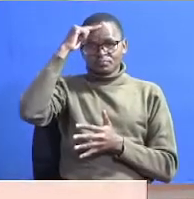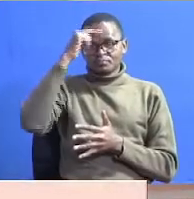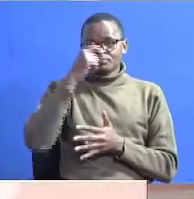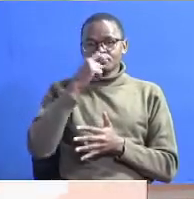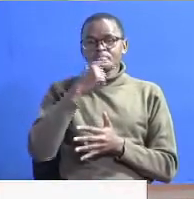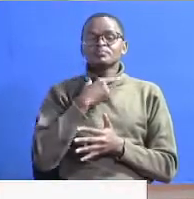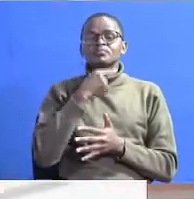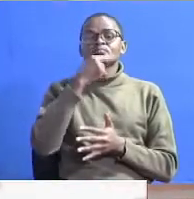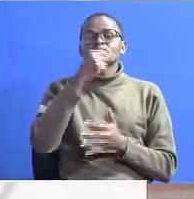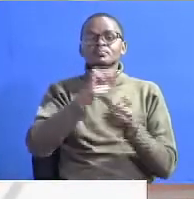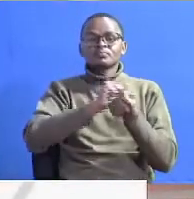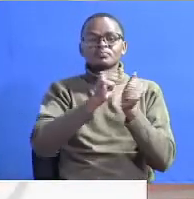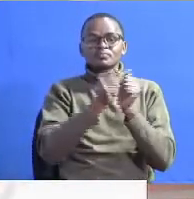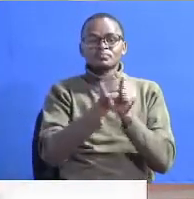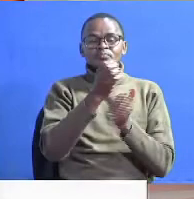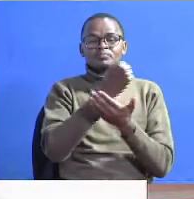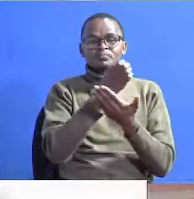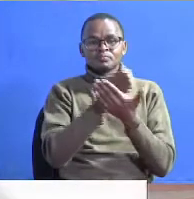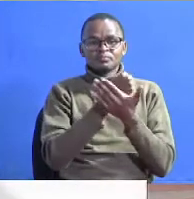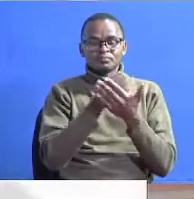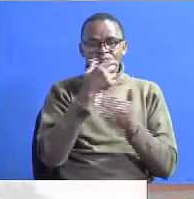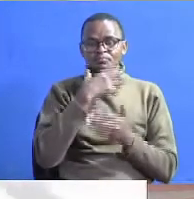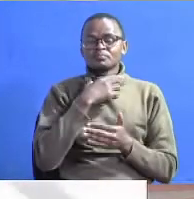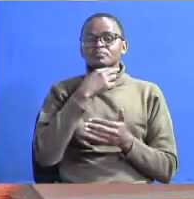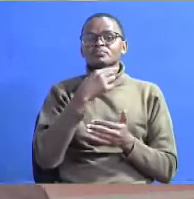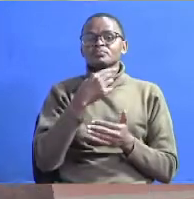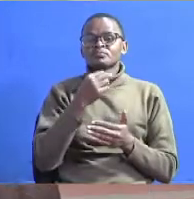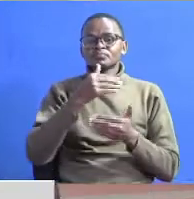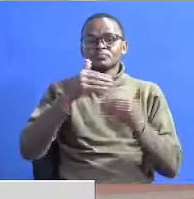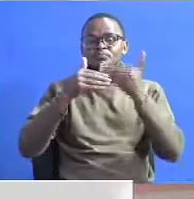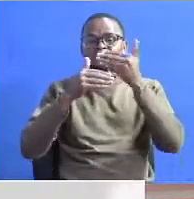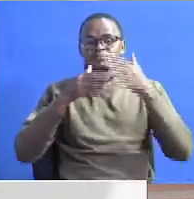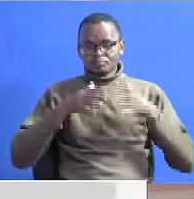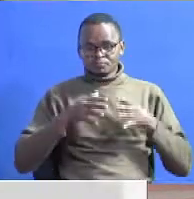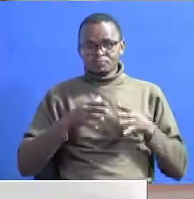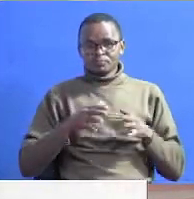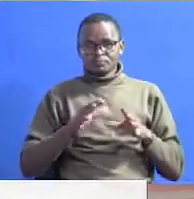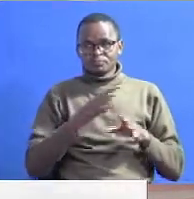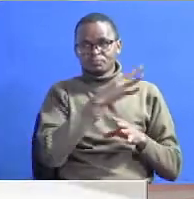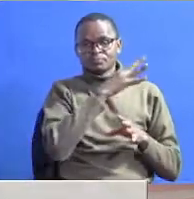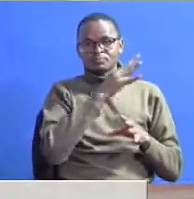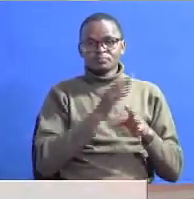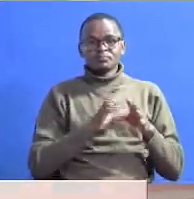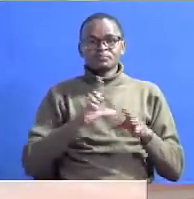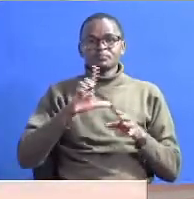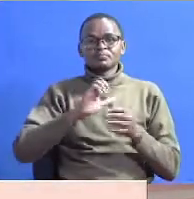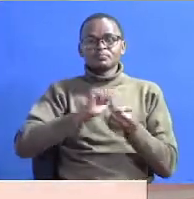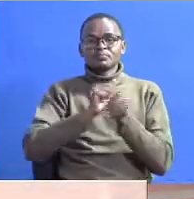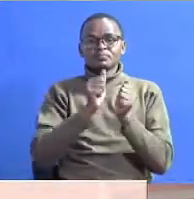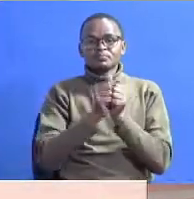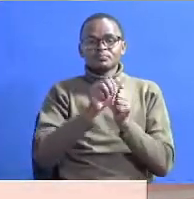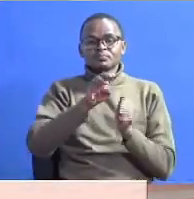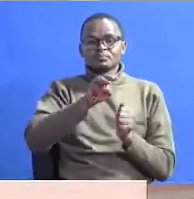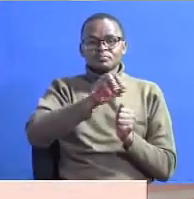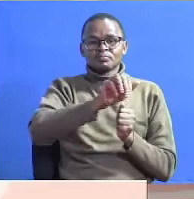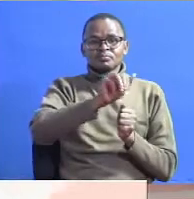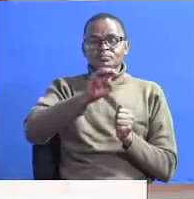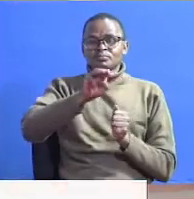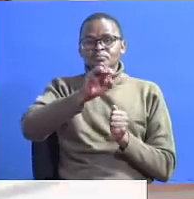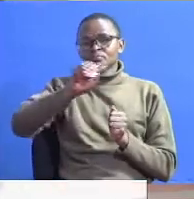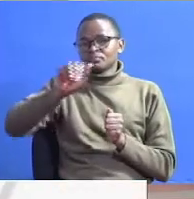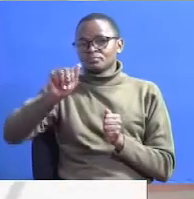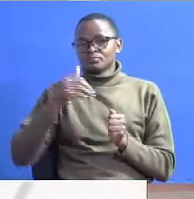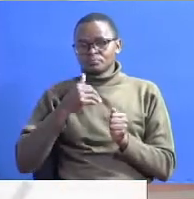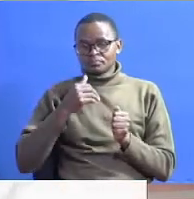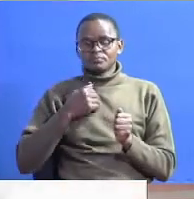to change the economy, he is willing to build people's, and he is willing to change the Mama Mboga and the Boda Boda guys as